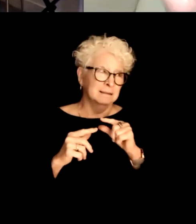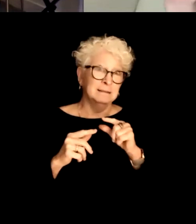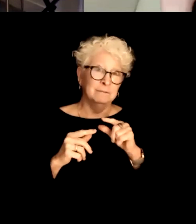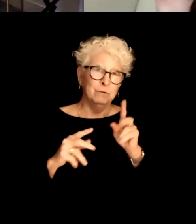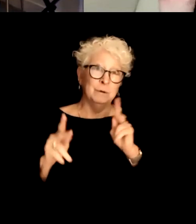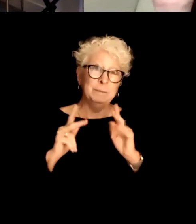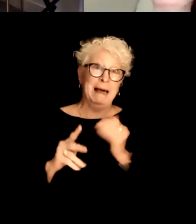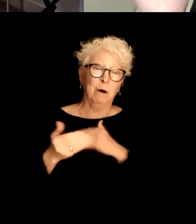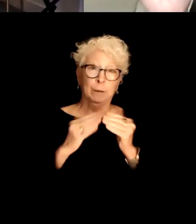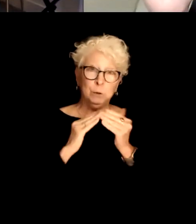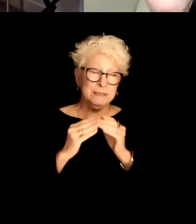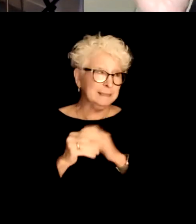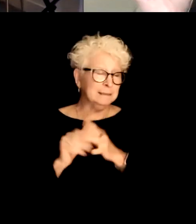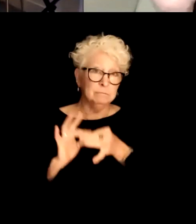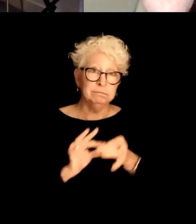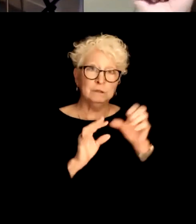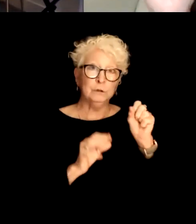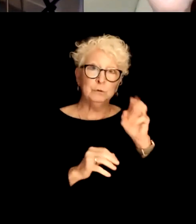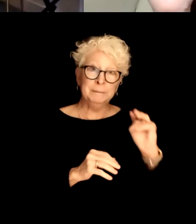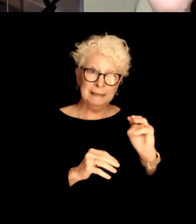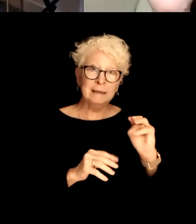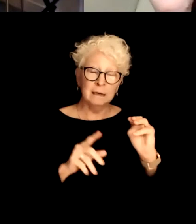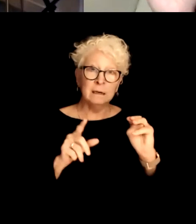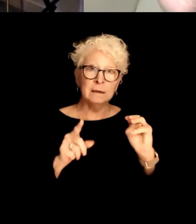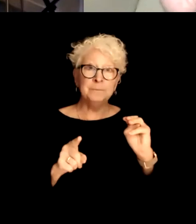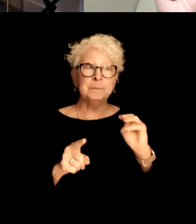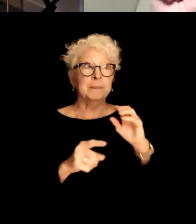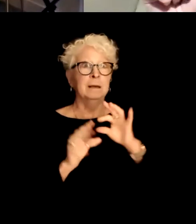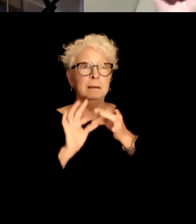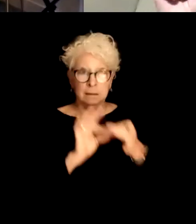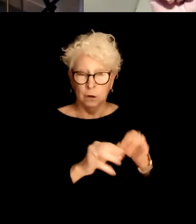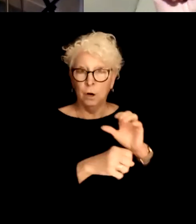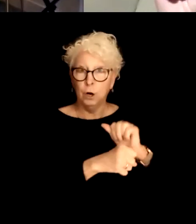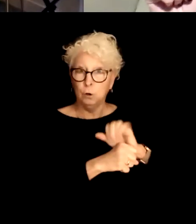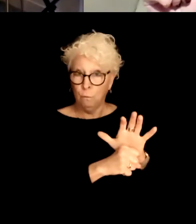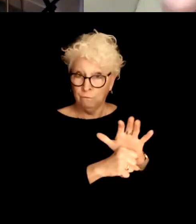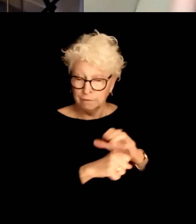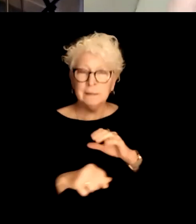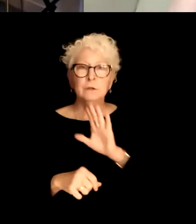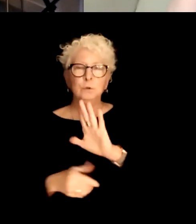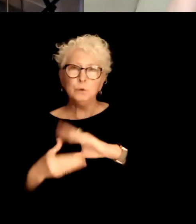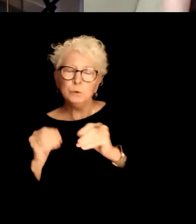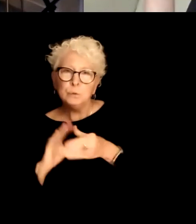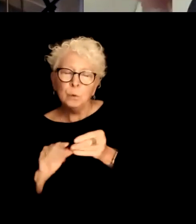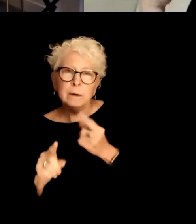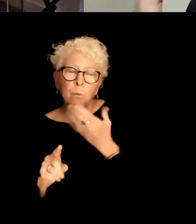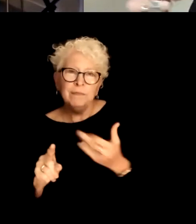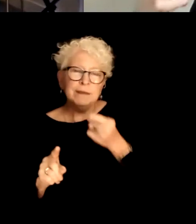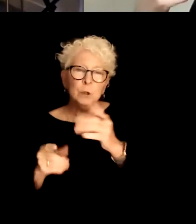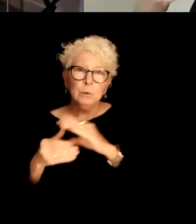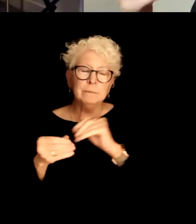that you referenced your own story, because one thing that worries me about these spaces is the sort